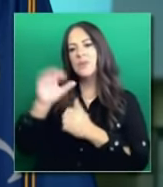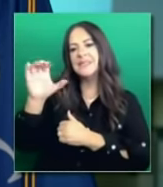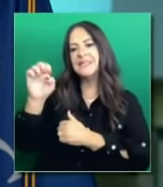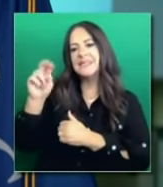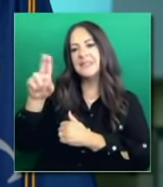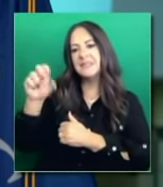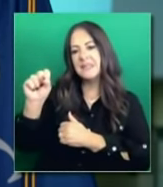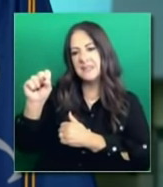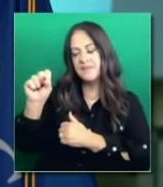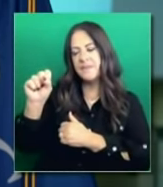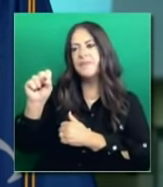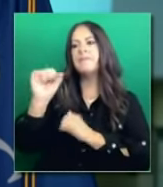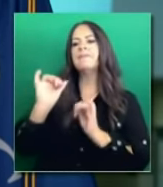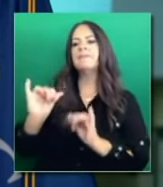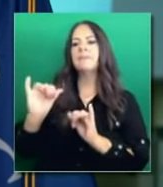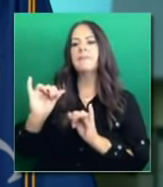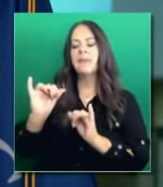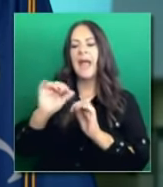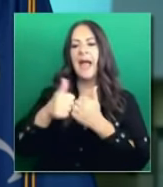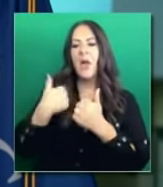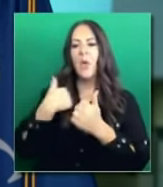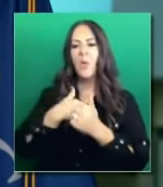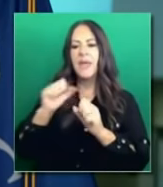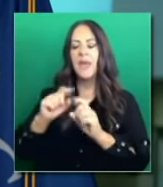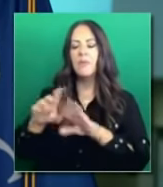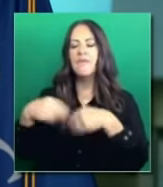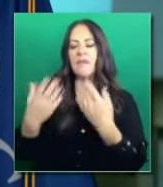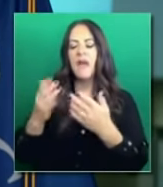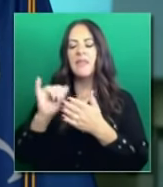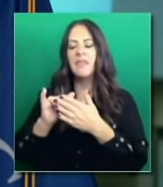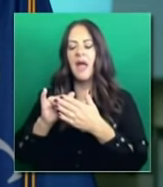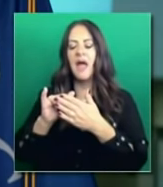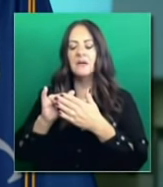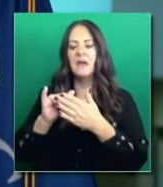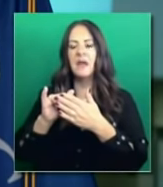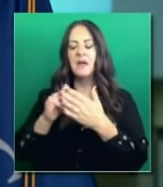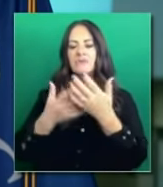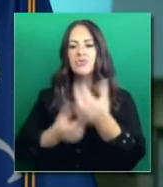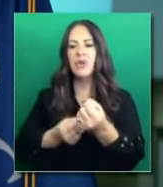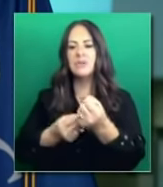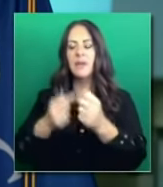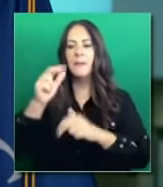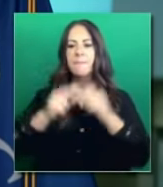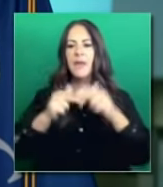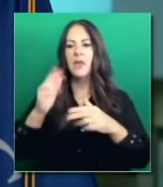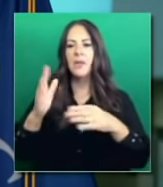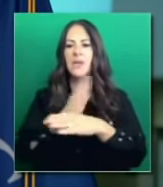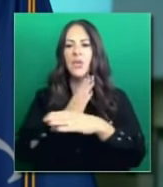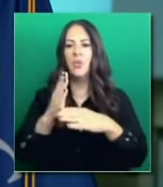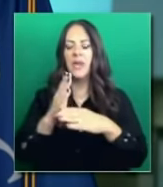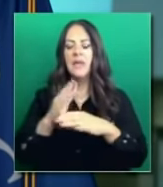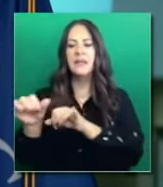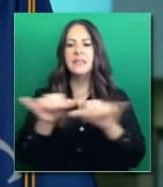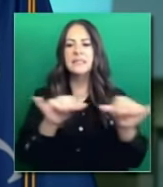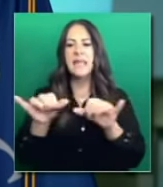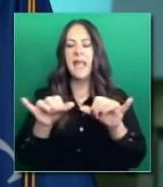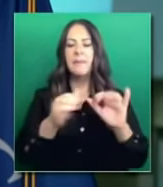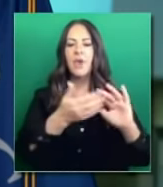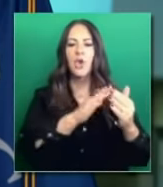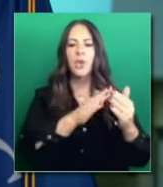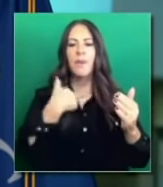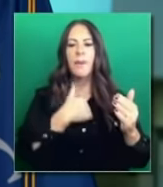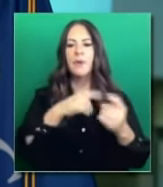our application and our performance at the local level with the vaccines. You're seeing that in PSAs. You're seeing that in a framework of cultural